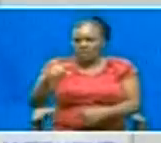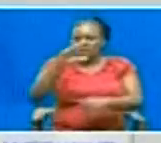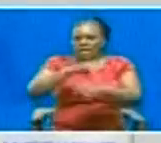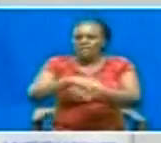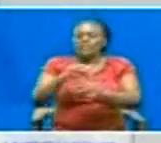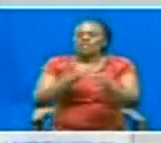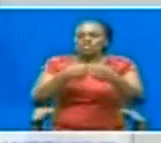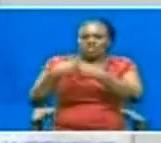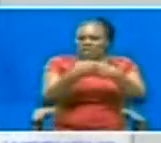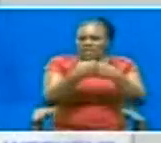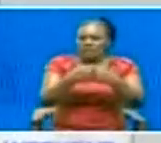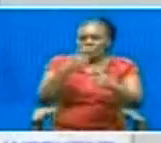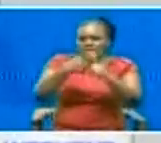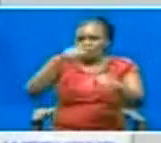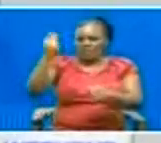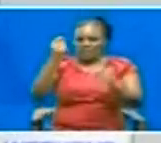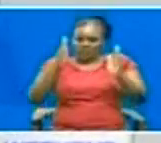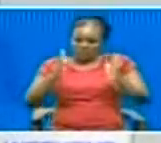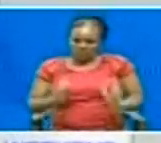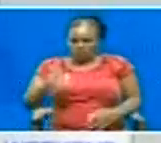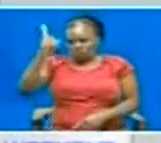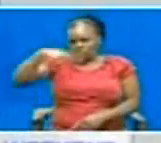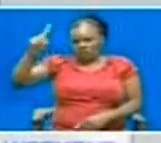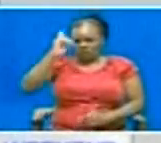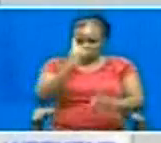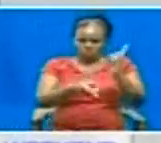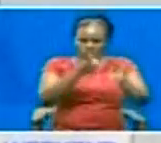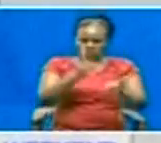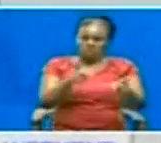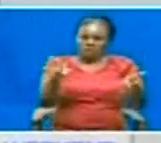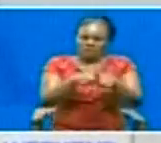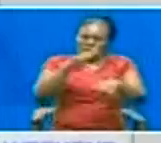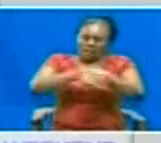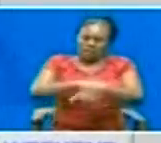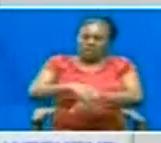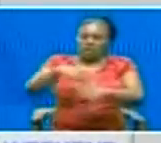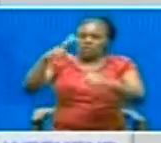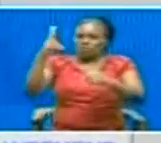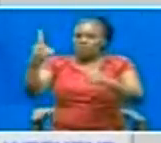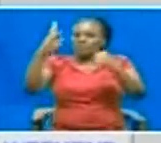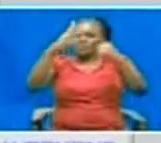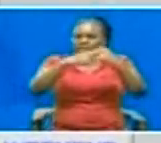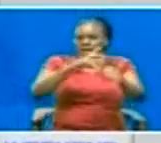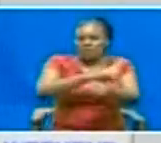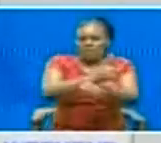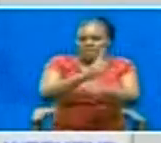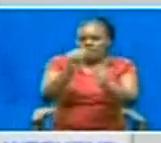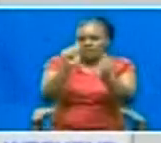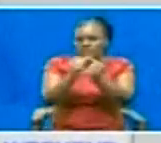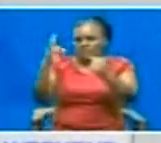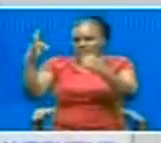spirited challenge from Kenyan Davis Kiplagat to win the race. Cheptegei clocked 29 minutes